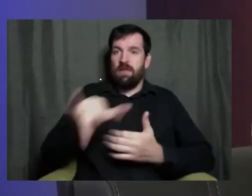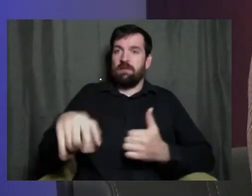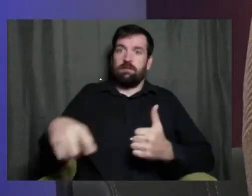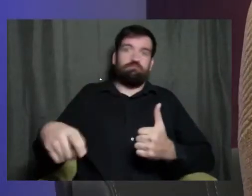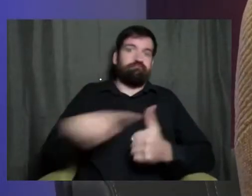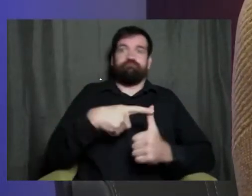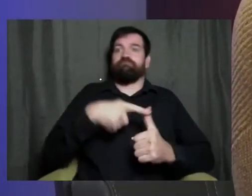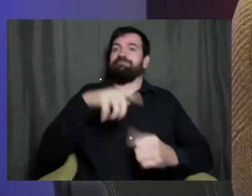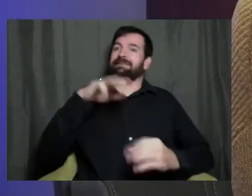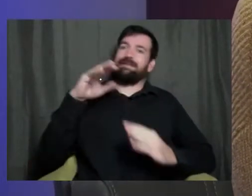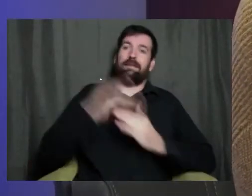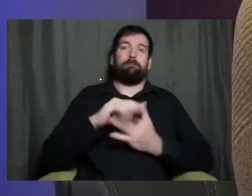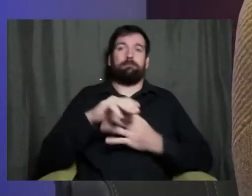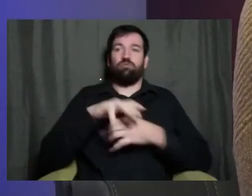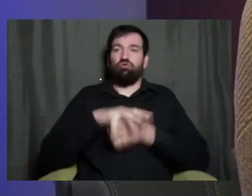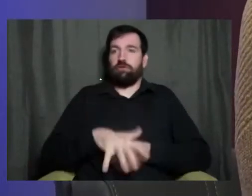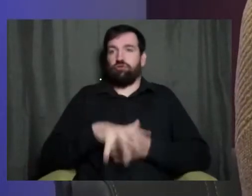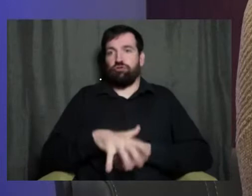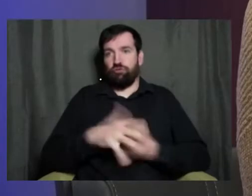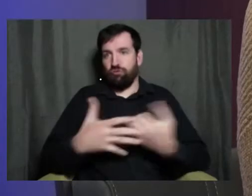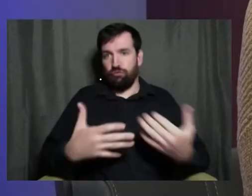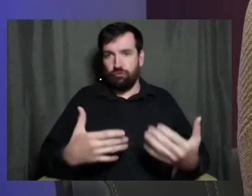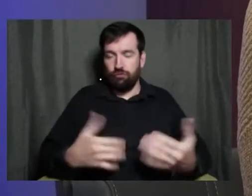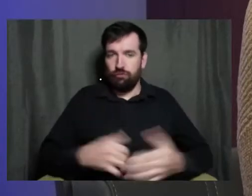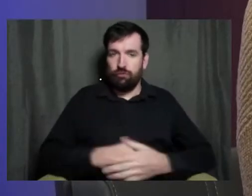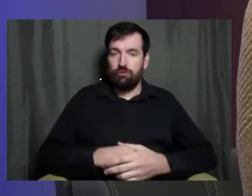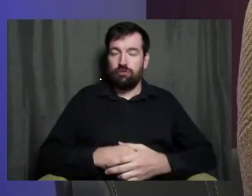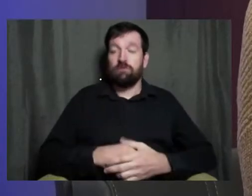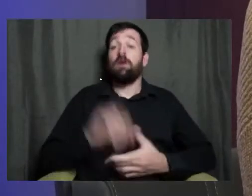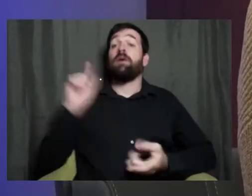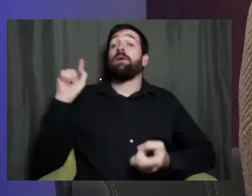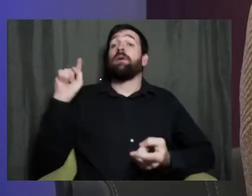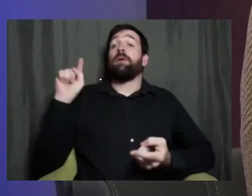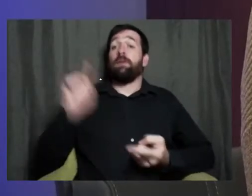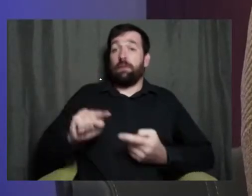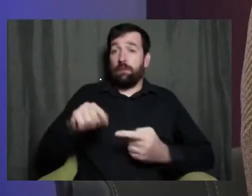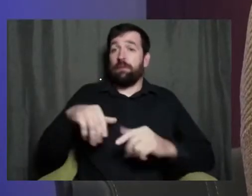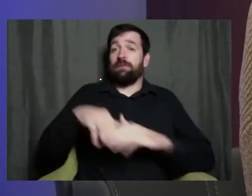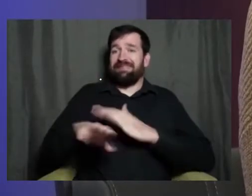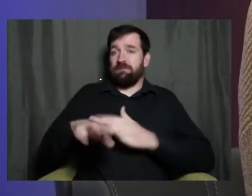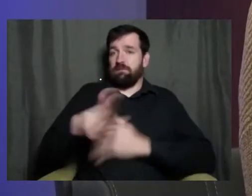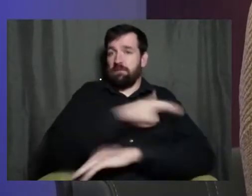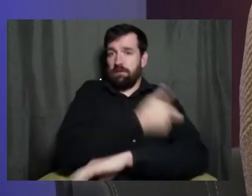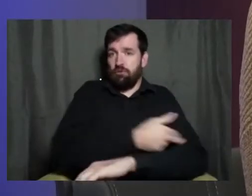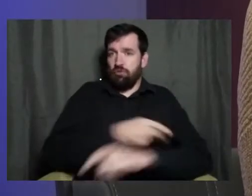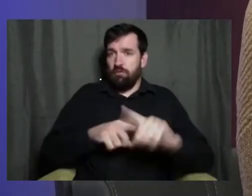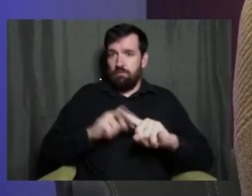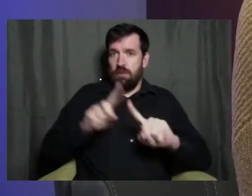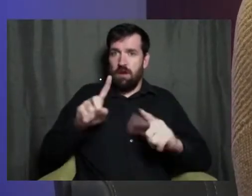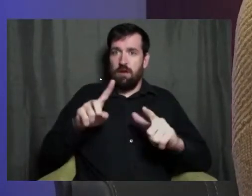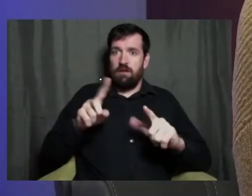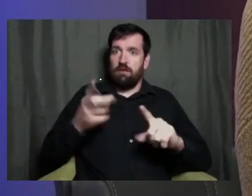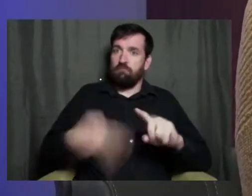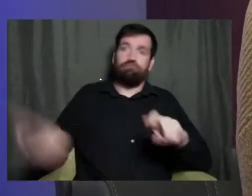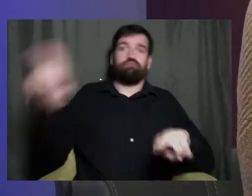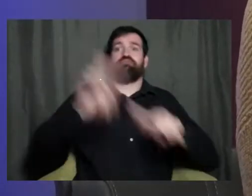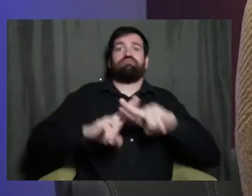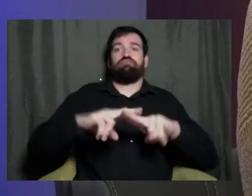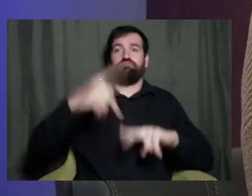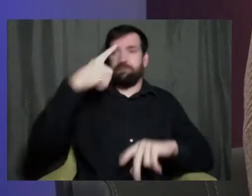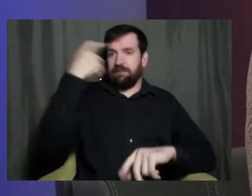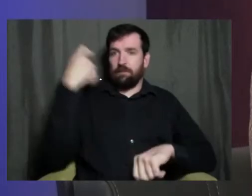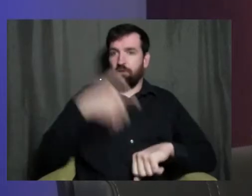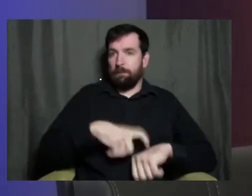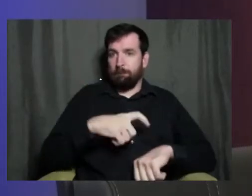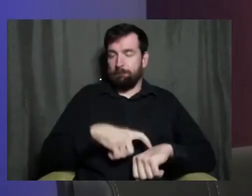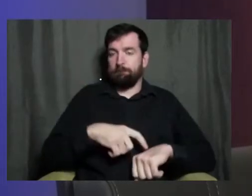and parents when their kids are in school. And so we had a reduction in admissions, but that number bounced back come summer when we saw a bounce